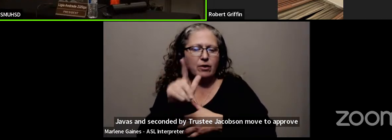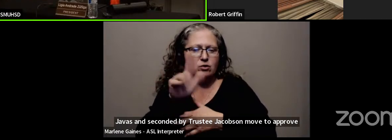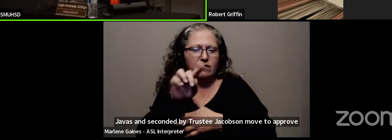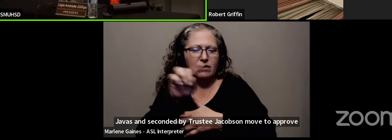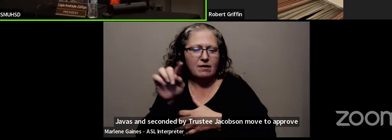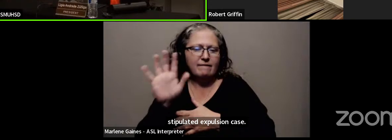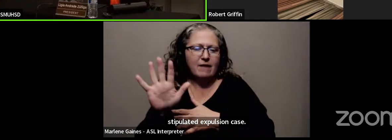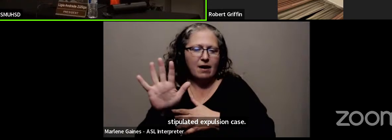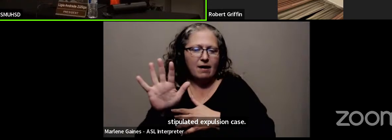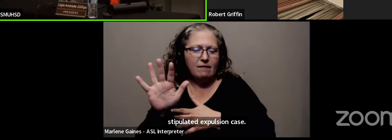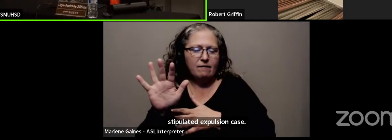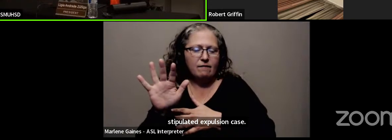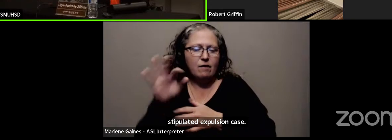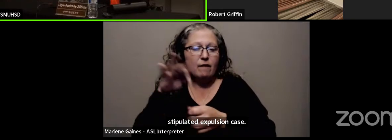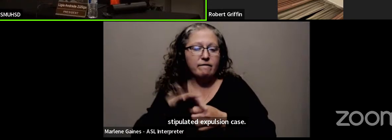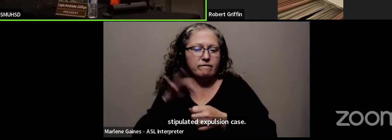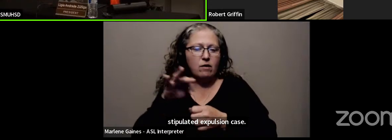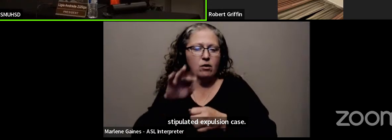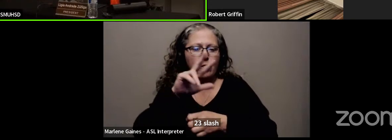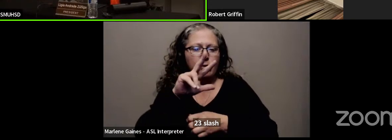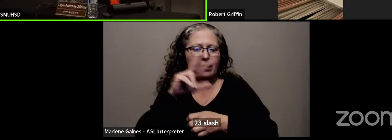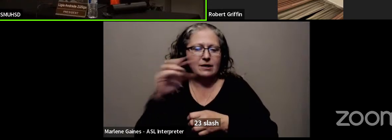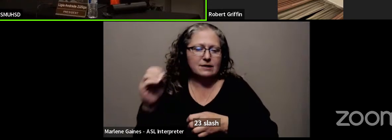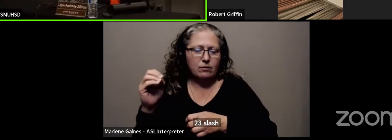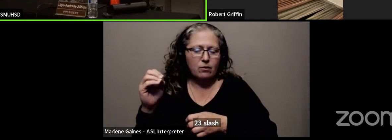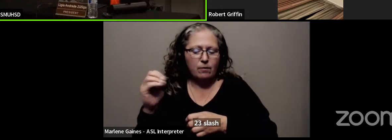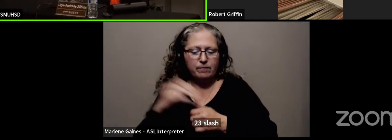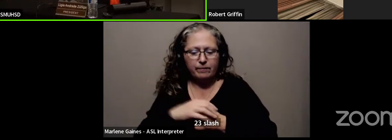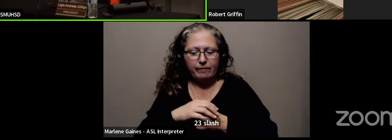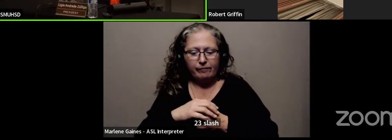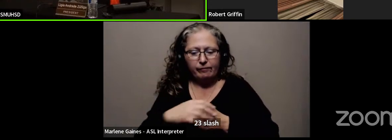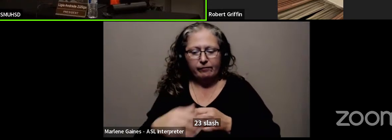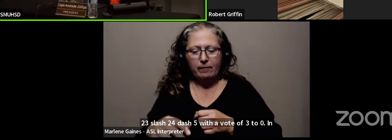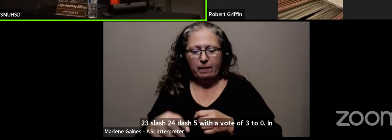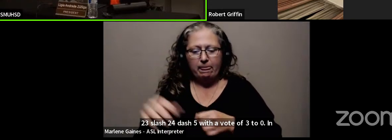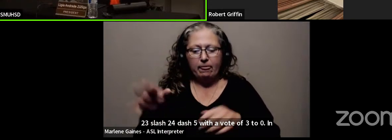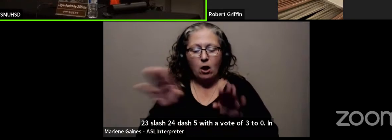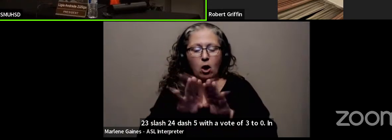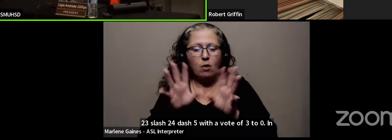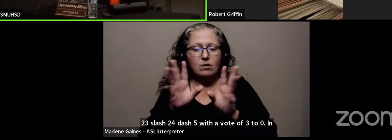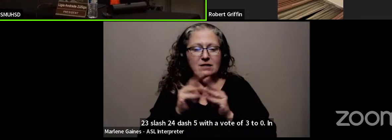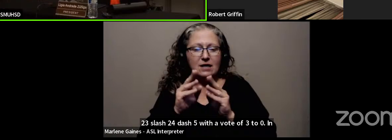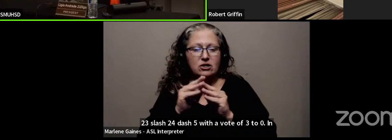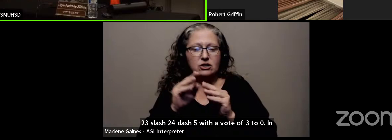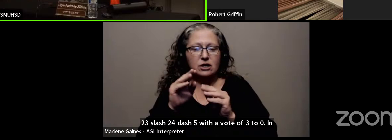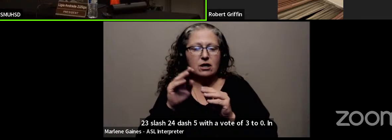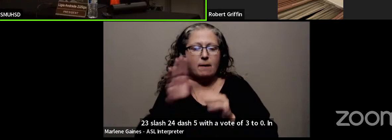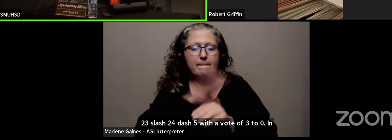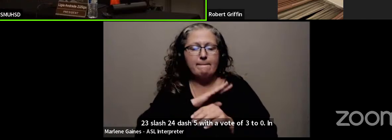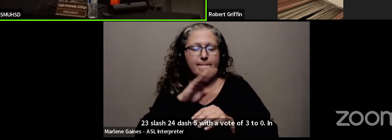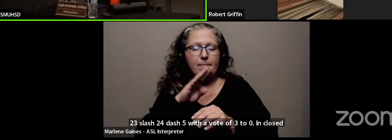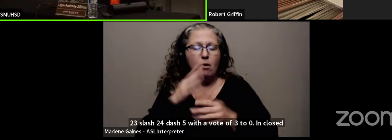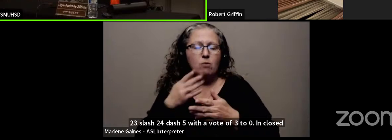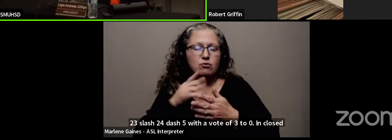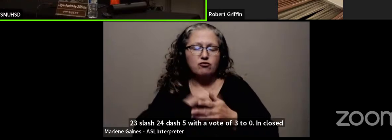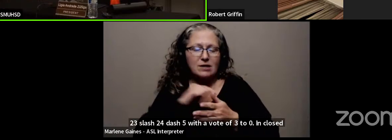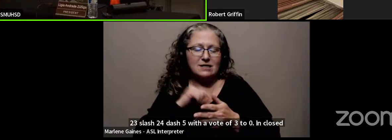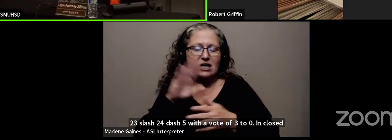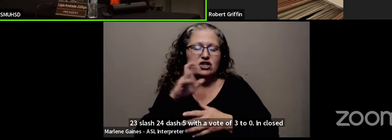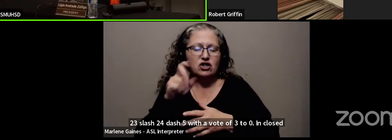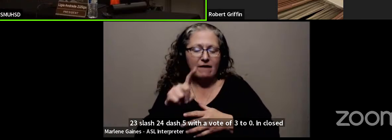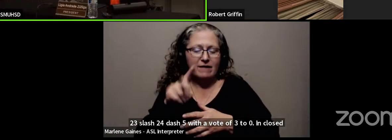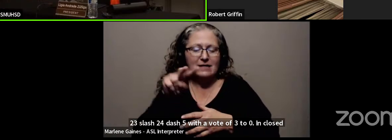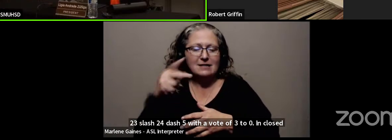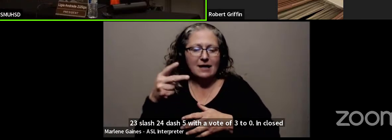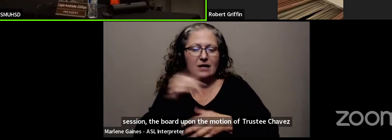23/24-5 with a vote of 3-0. In closed session, The board, upon the motion of trustee Chavez